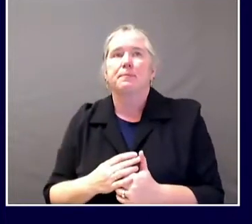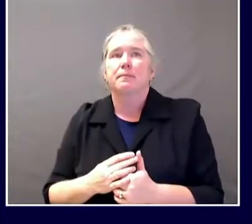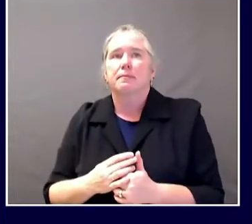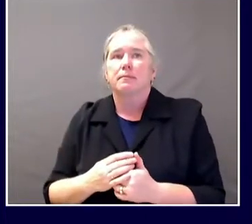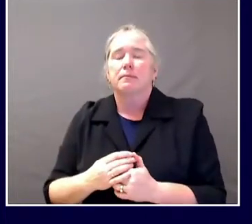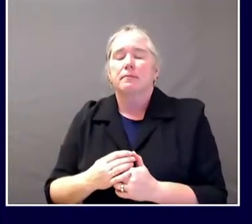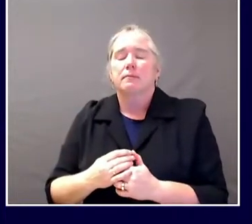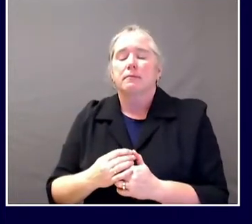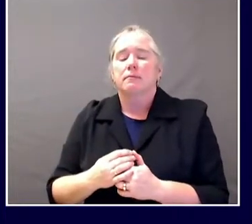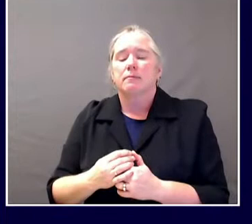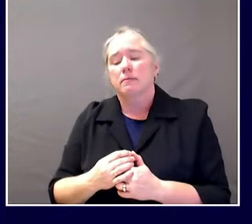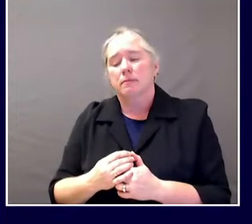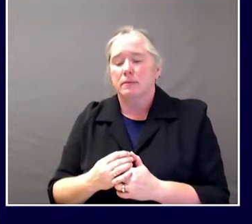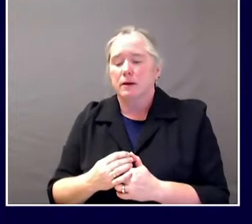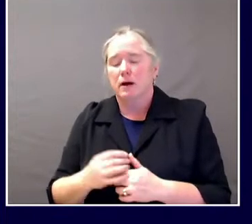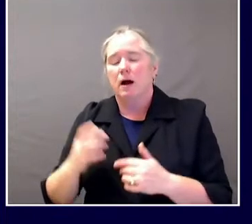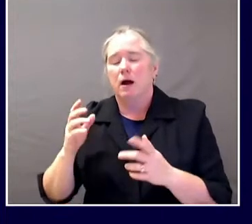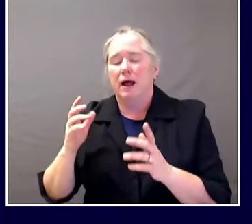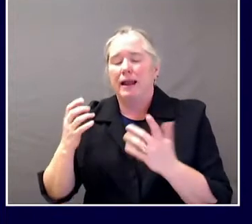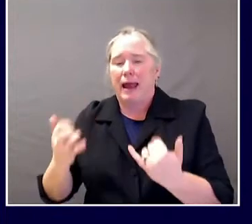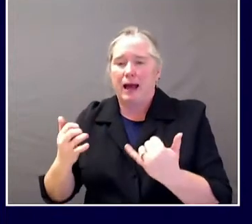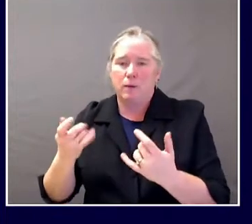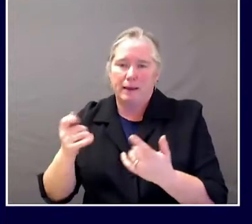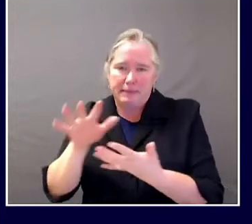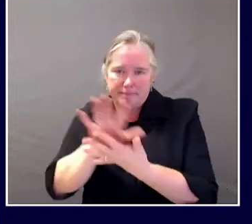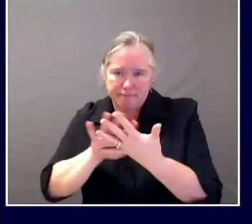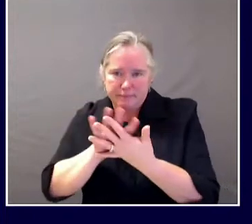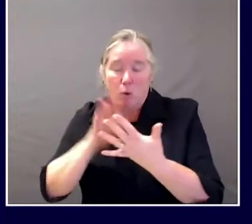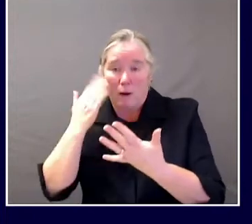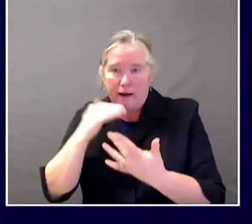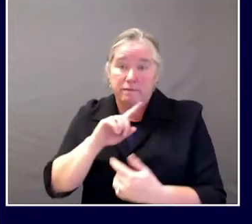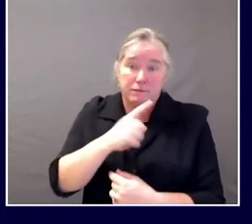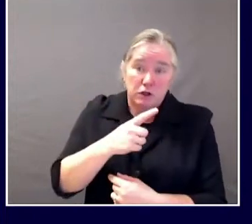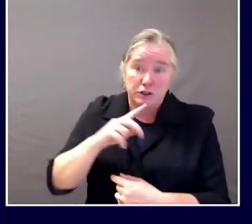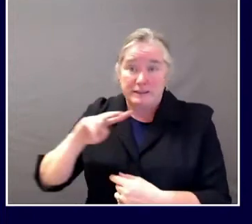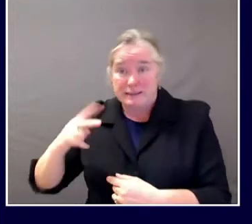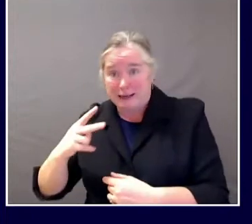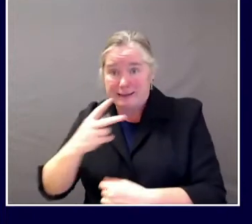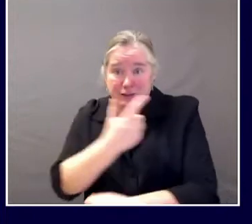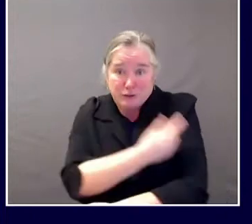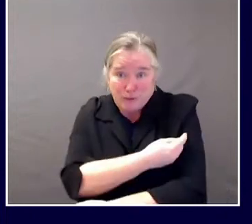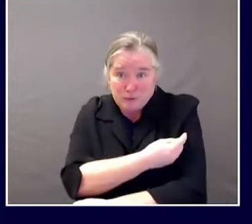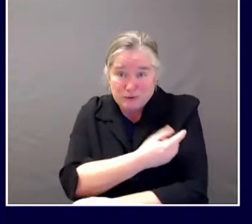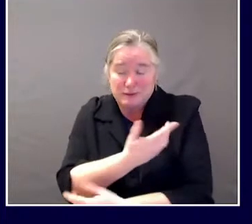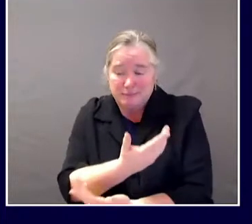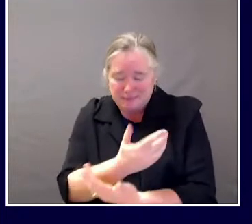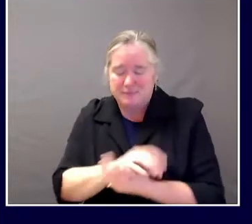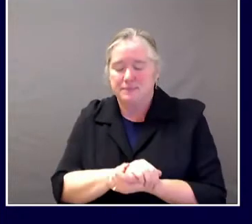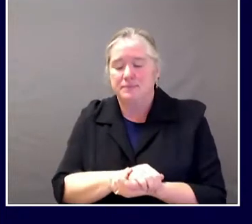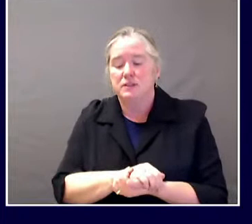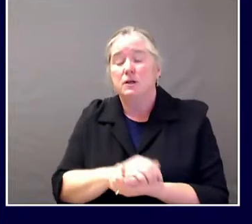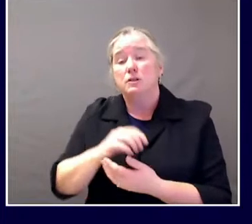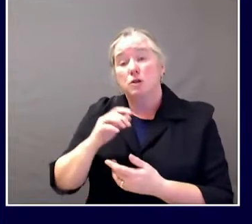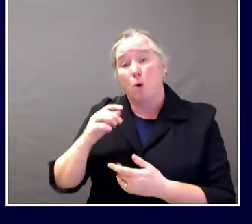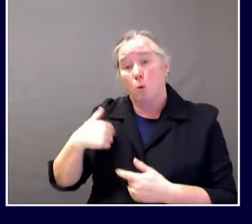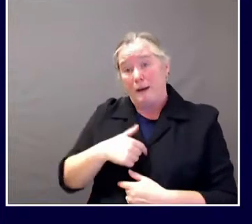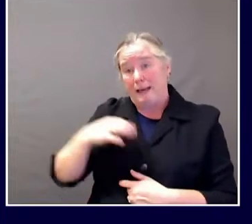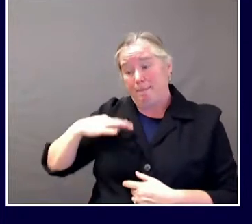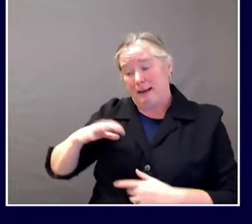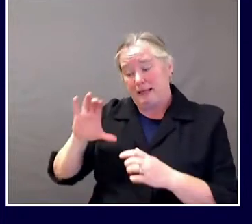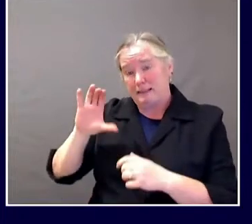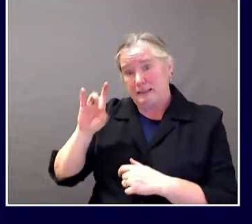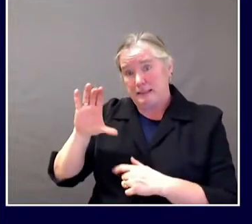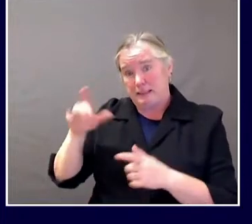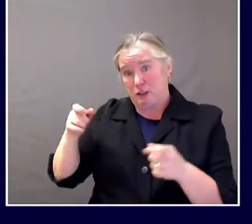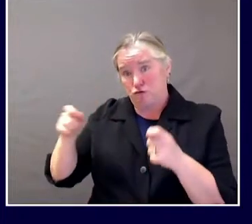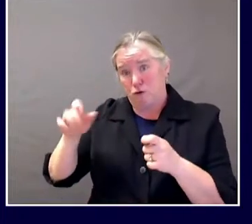based on first doses versus second doses, but the number that we look at based on what is within Maine CDC's control